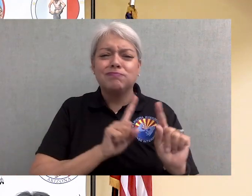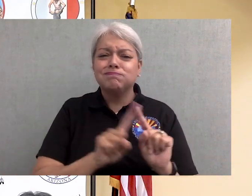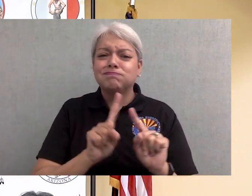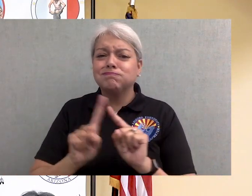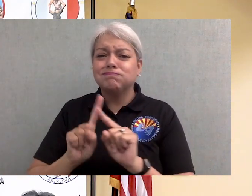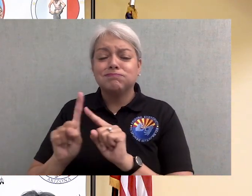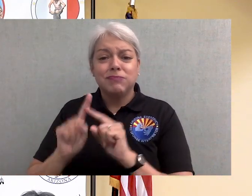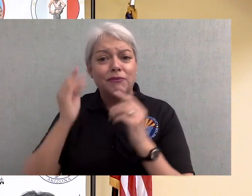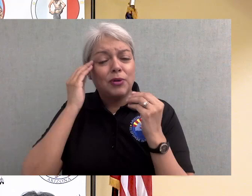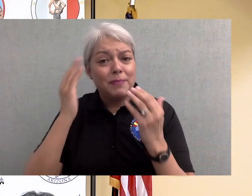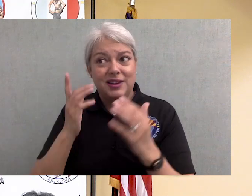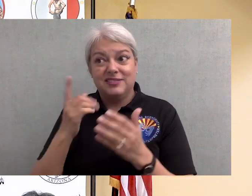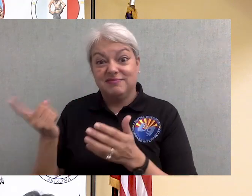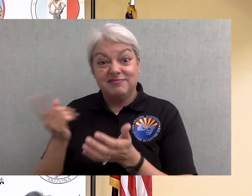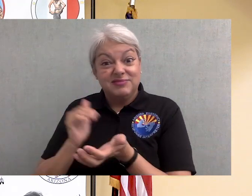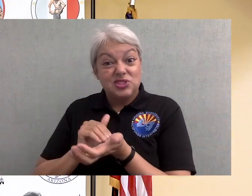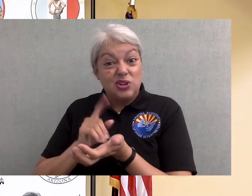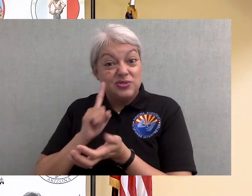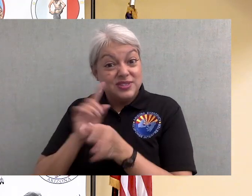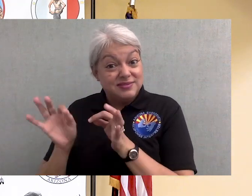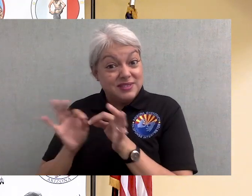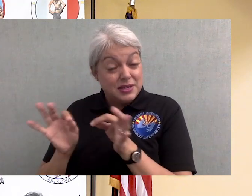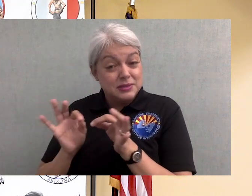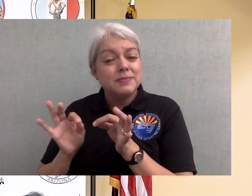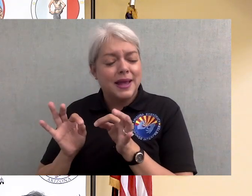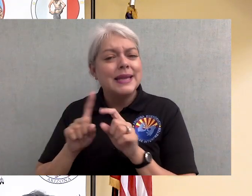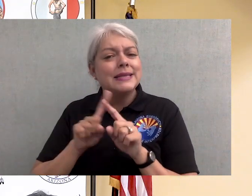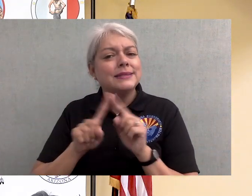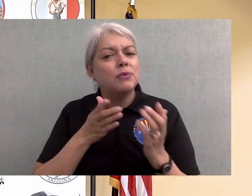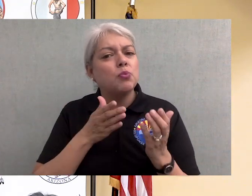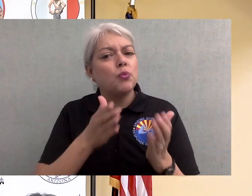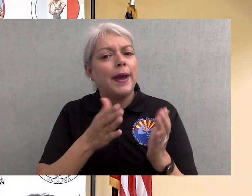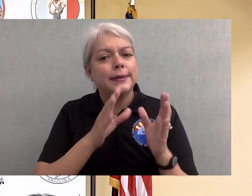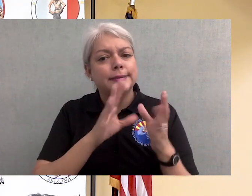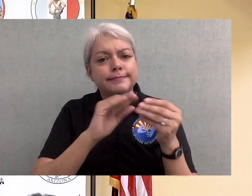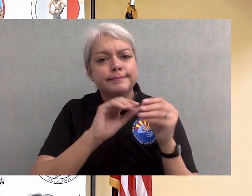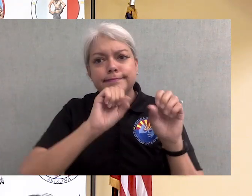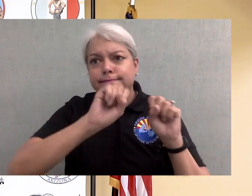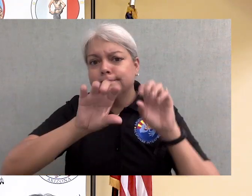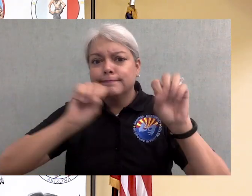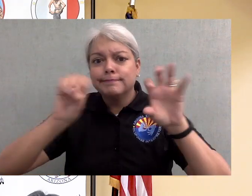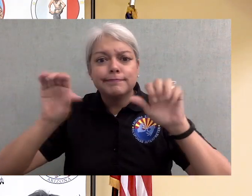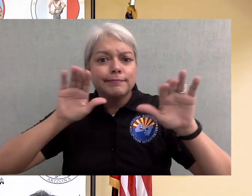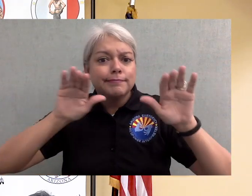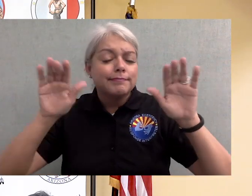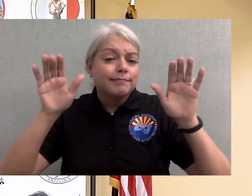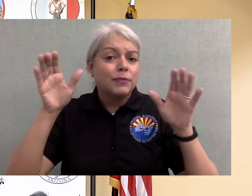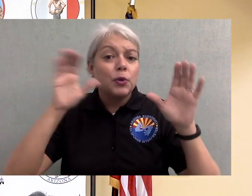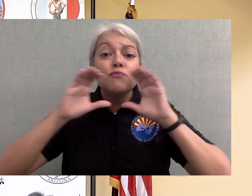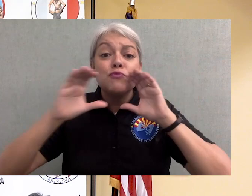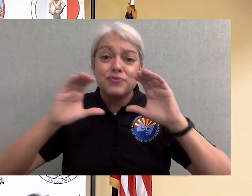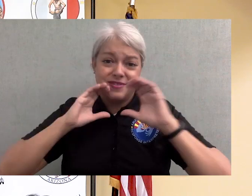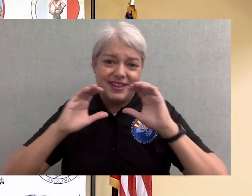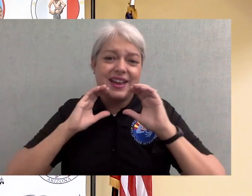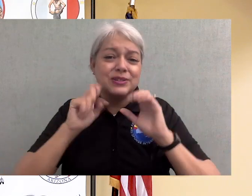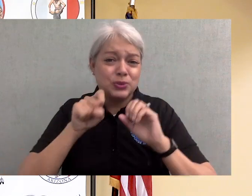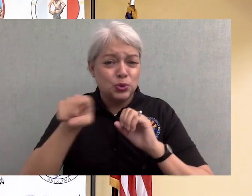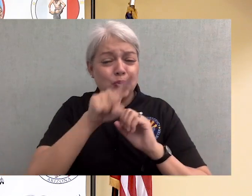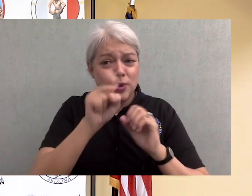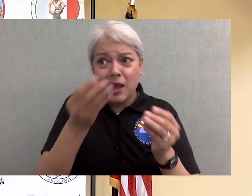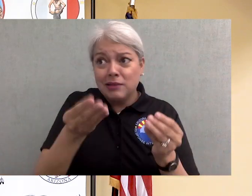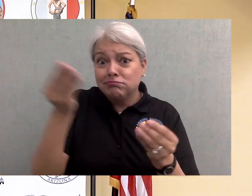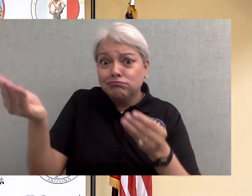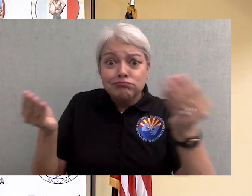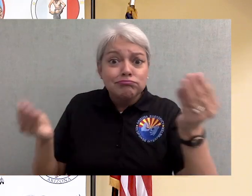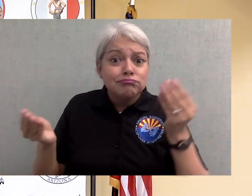about in many different platforms, so everybody can share the information and pass it on, especially to those that may not have the ability to receive